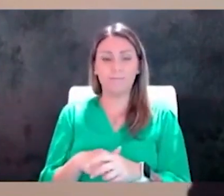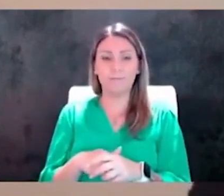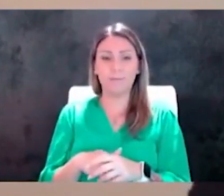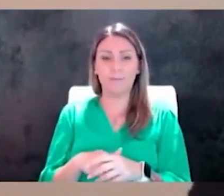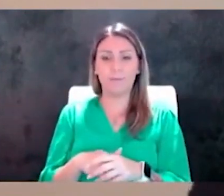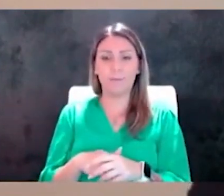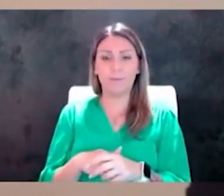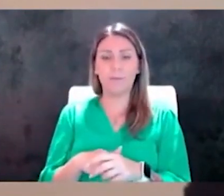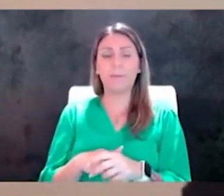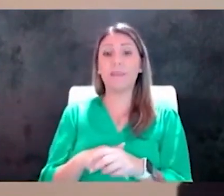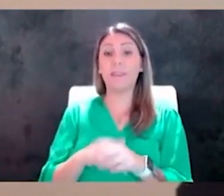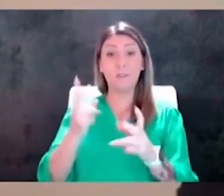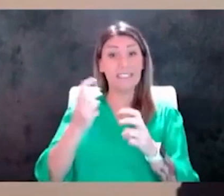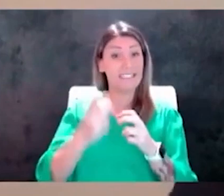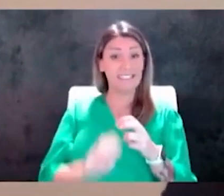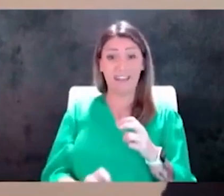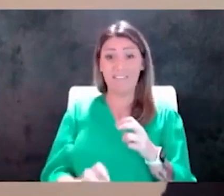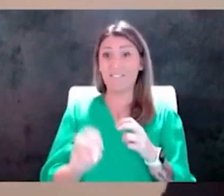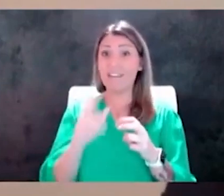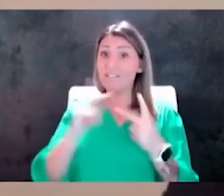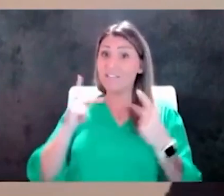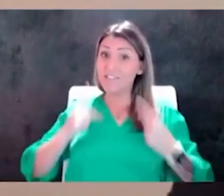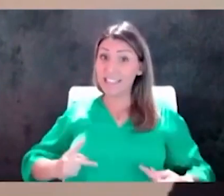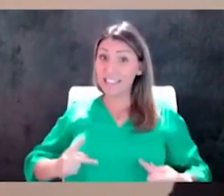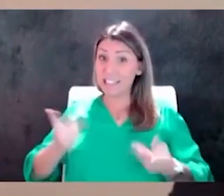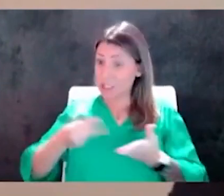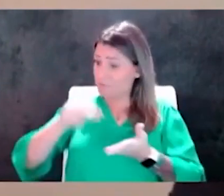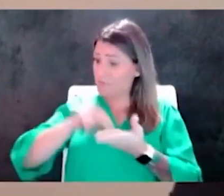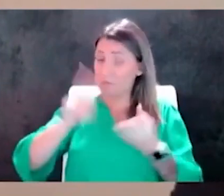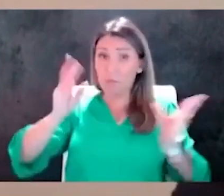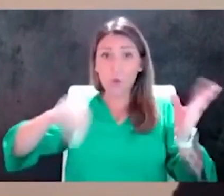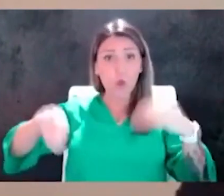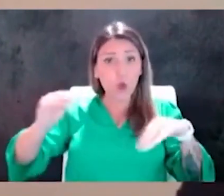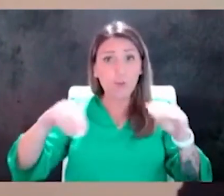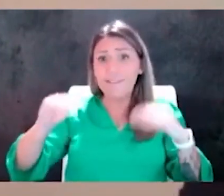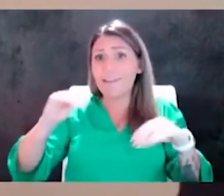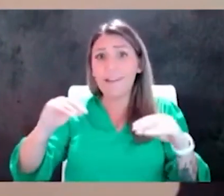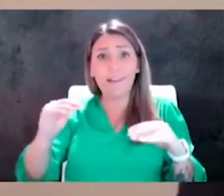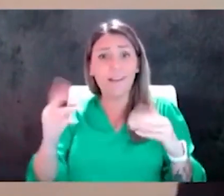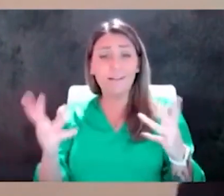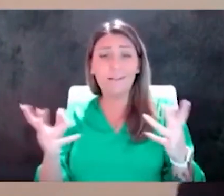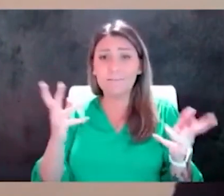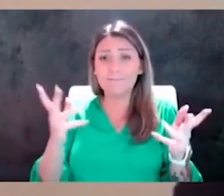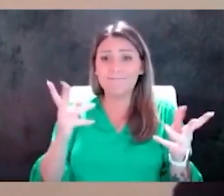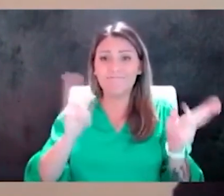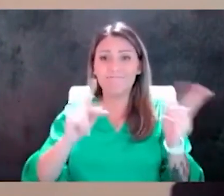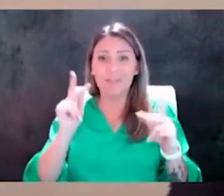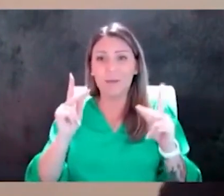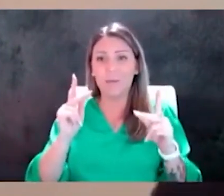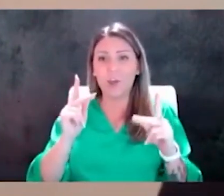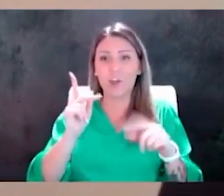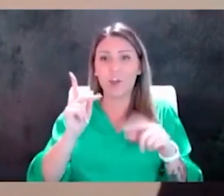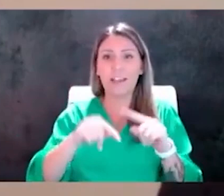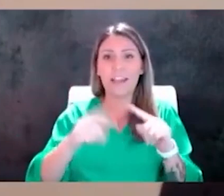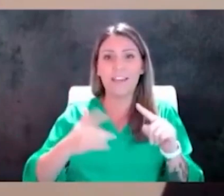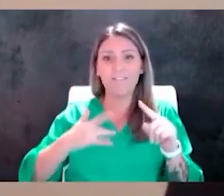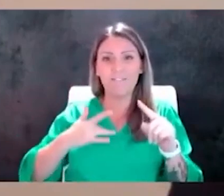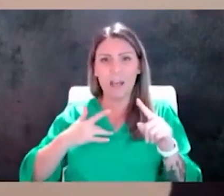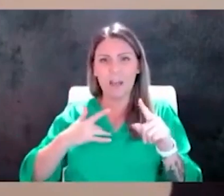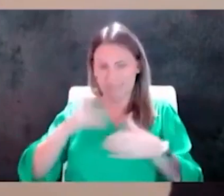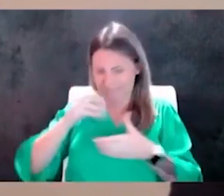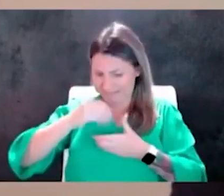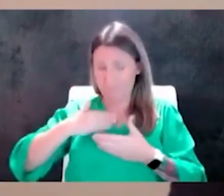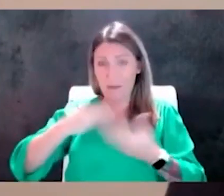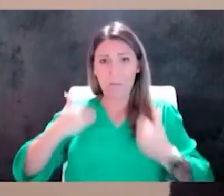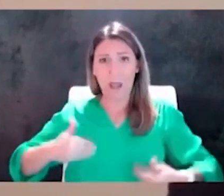difficult, and physically I'm up and moving around, and people can't feel the way that my body feels when I'm